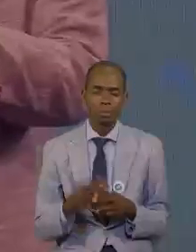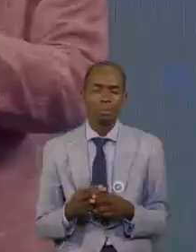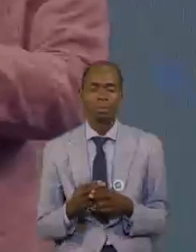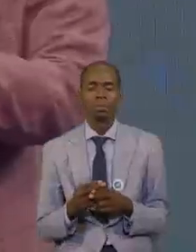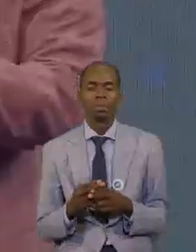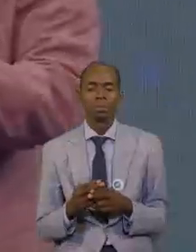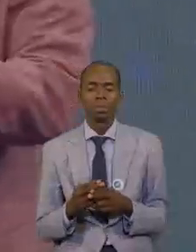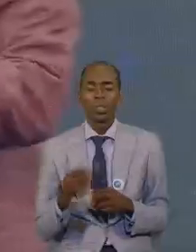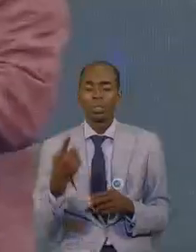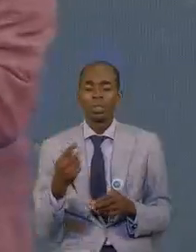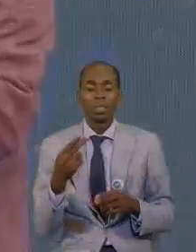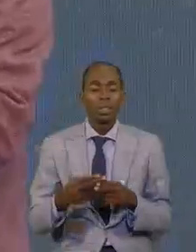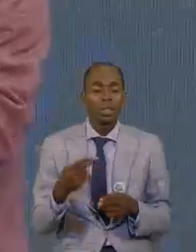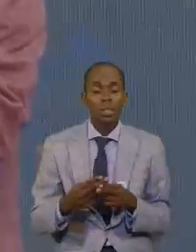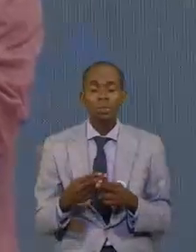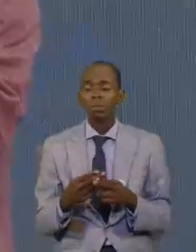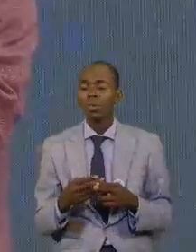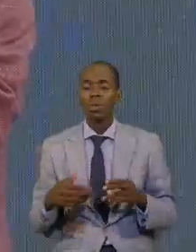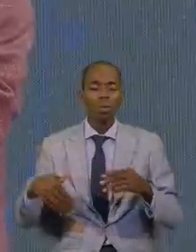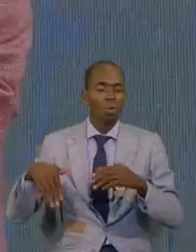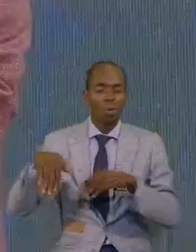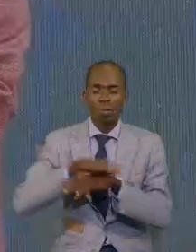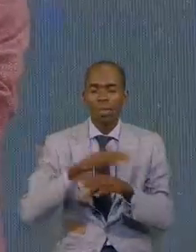the name above the name of cancer,